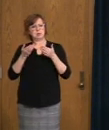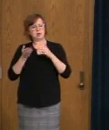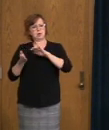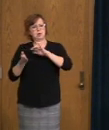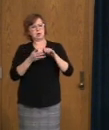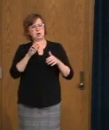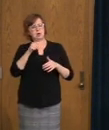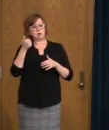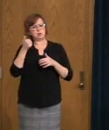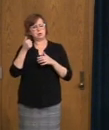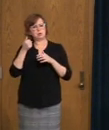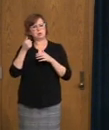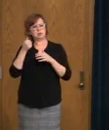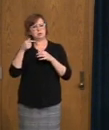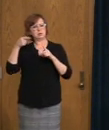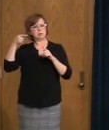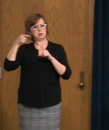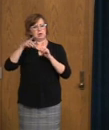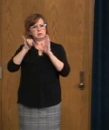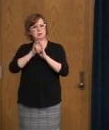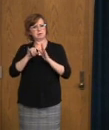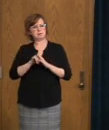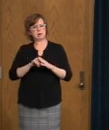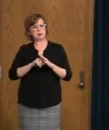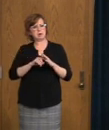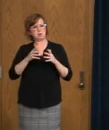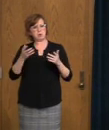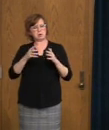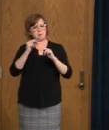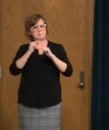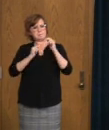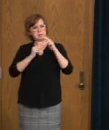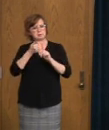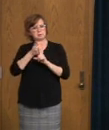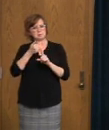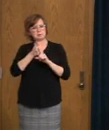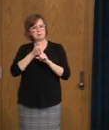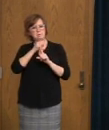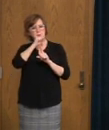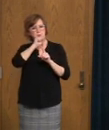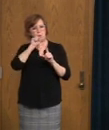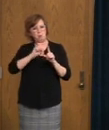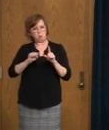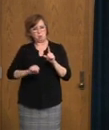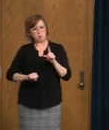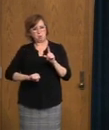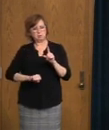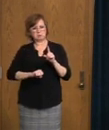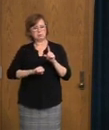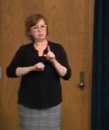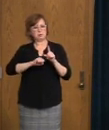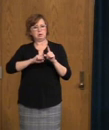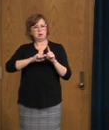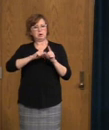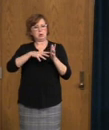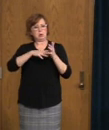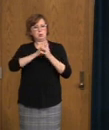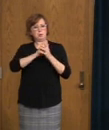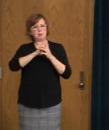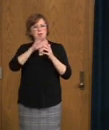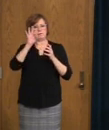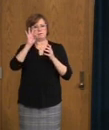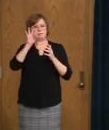poor ventilation and identifying those for risk mitigation. Typically, that's